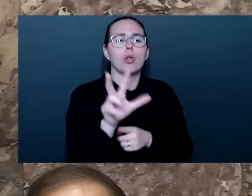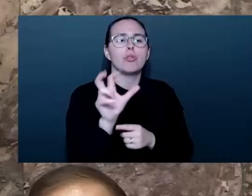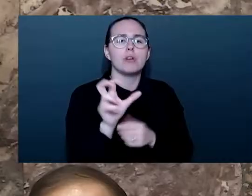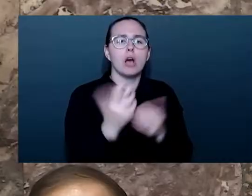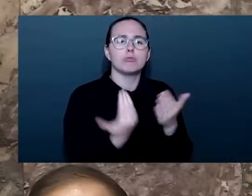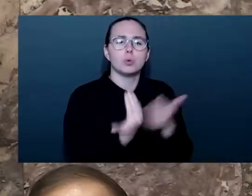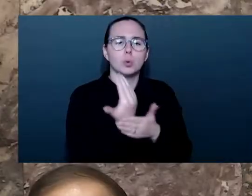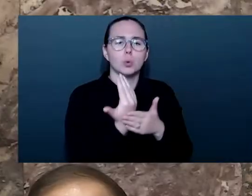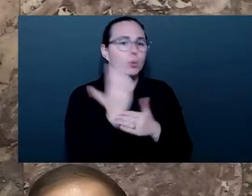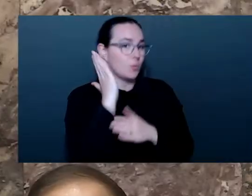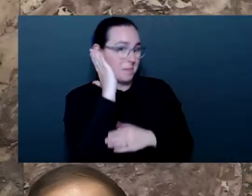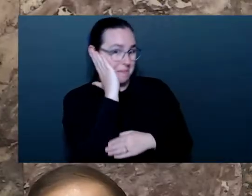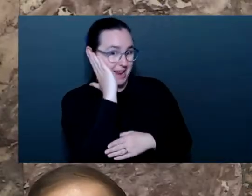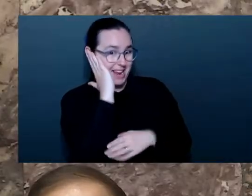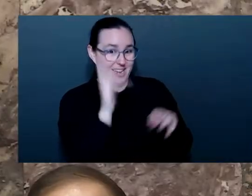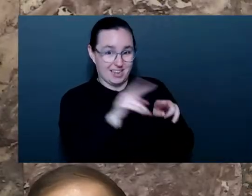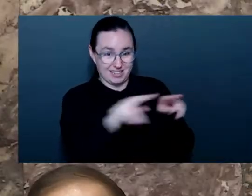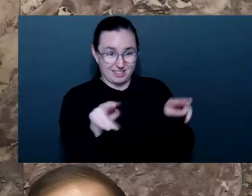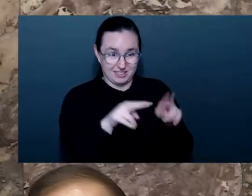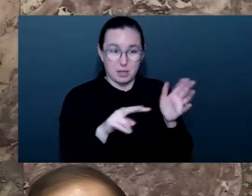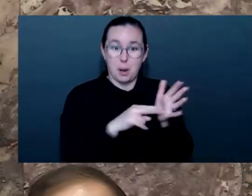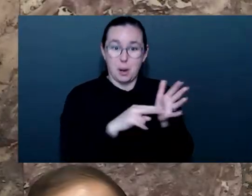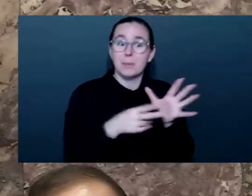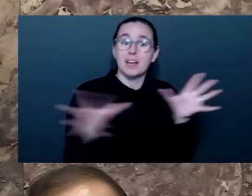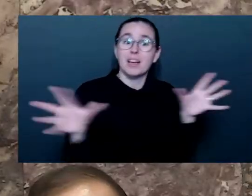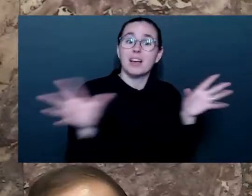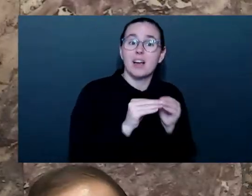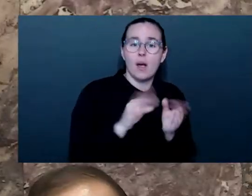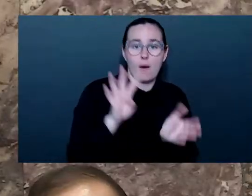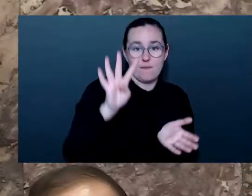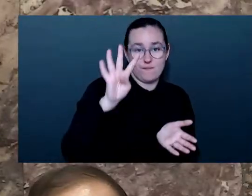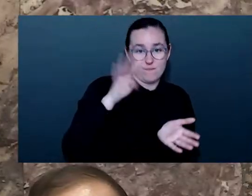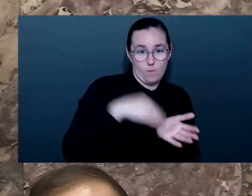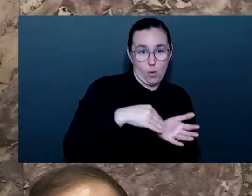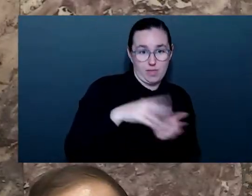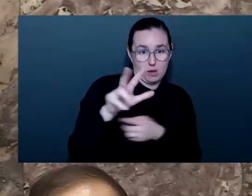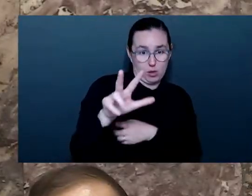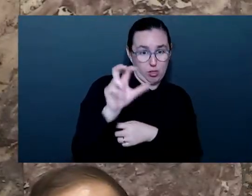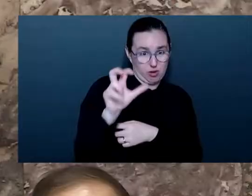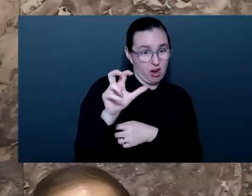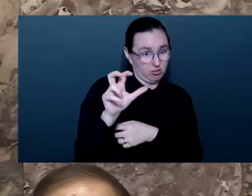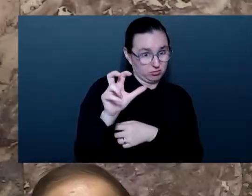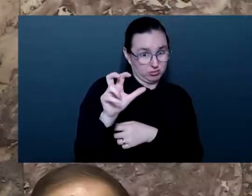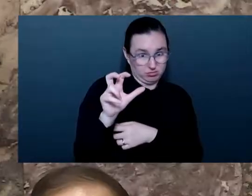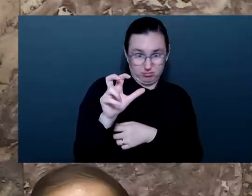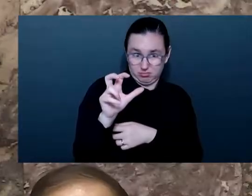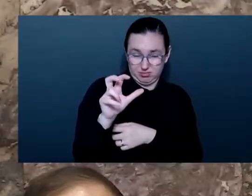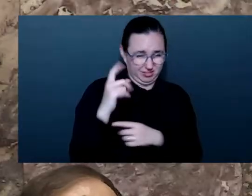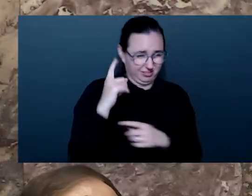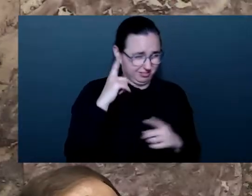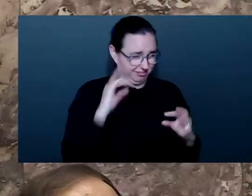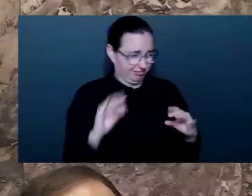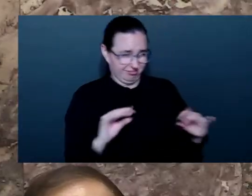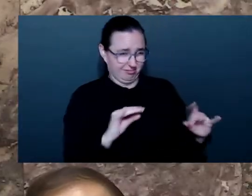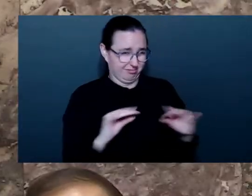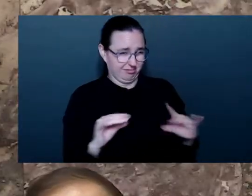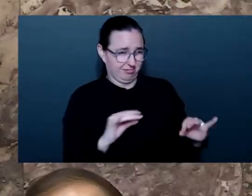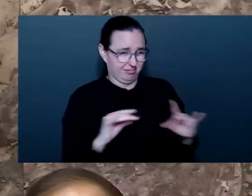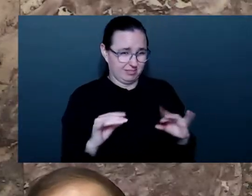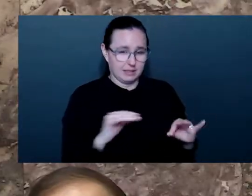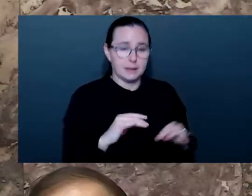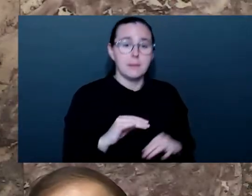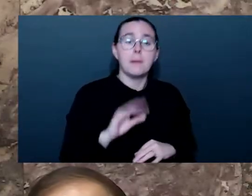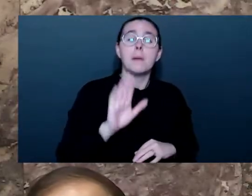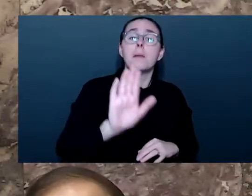and underway. But, Mr. Speaker, it's not enough to create new long-term care facilities. We must support seniors to live at